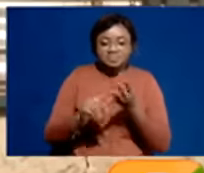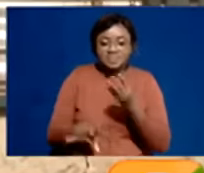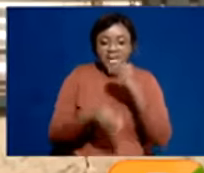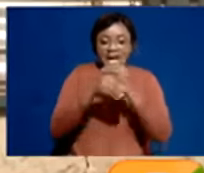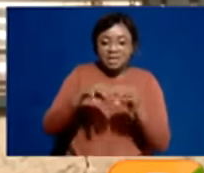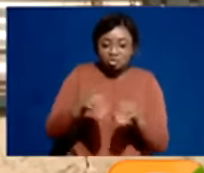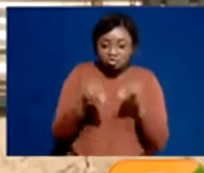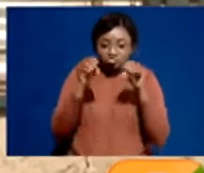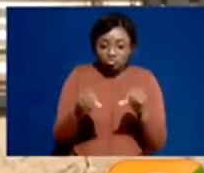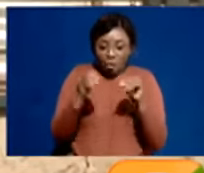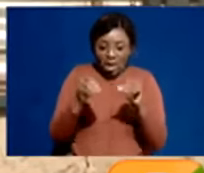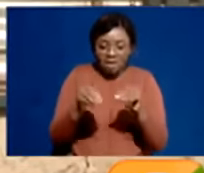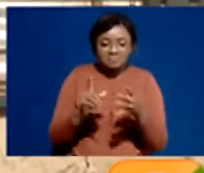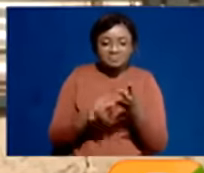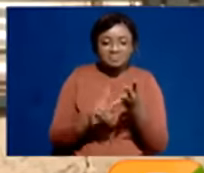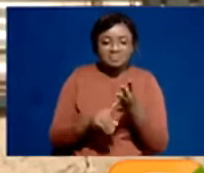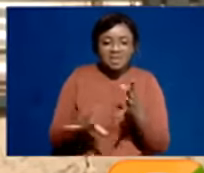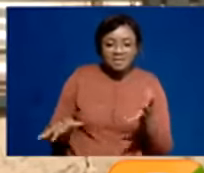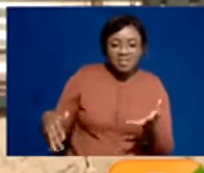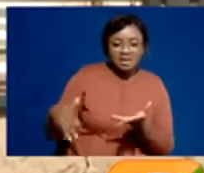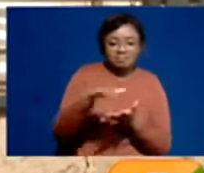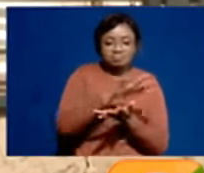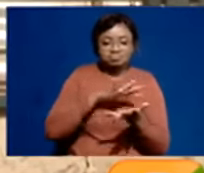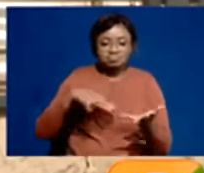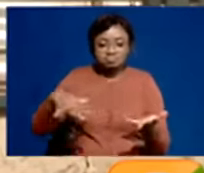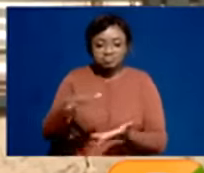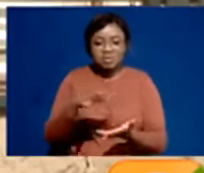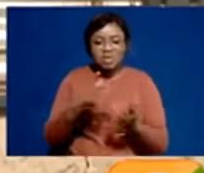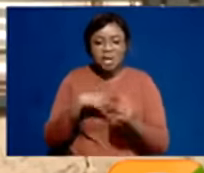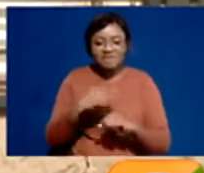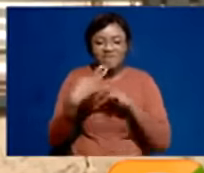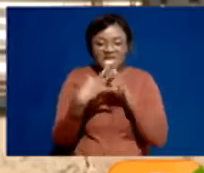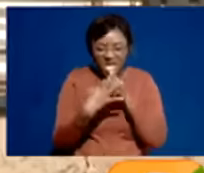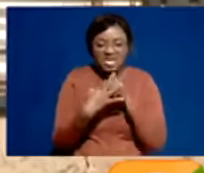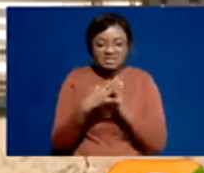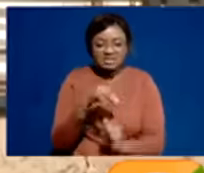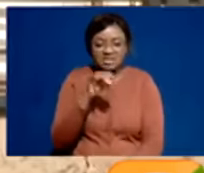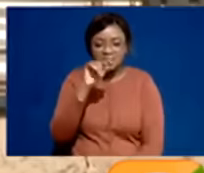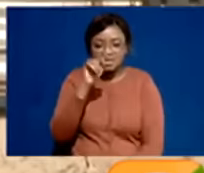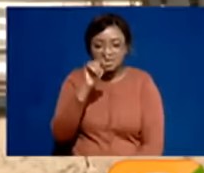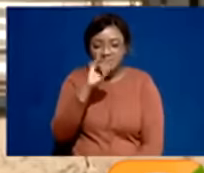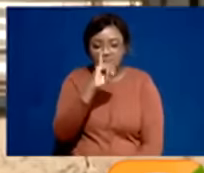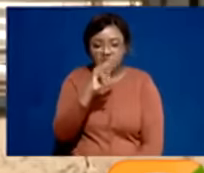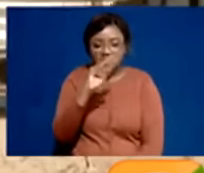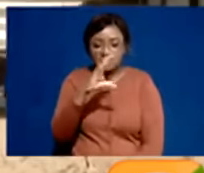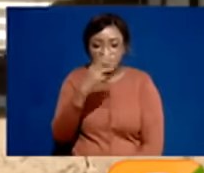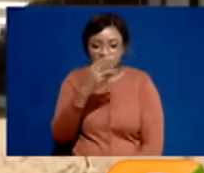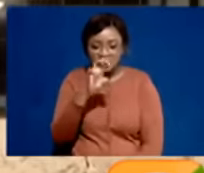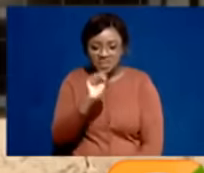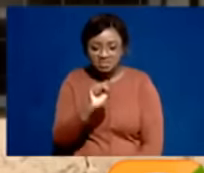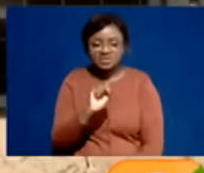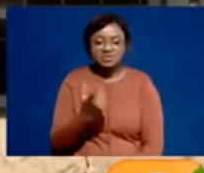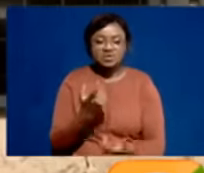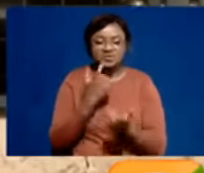And then the bed itself, you lay like 8 inches of rice husk or sawdust or anything like